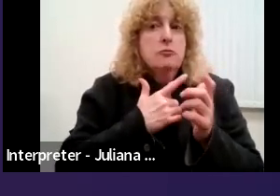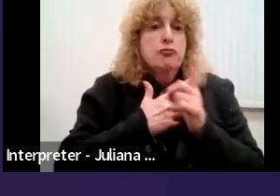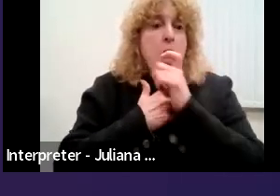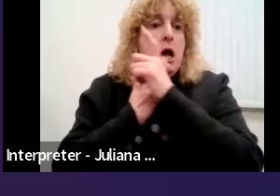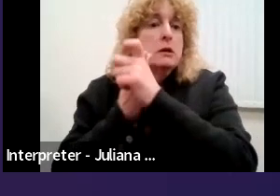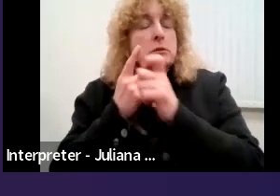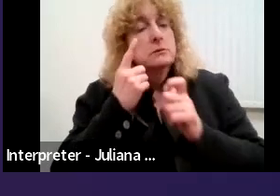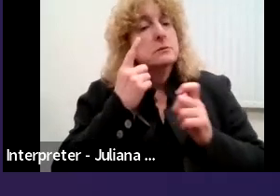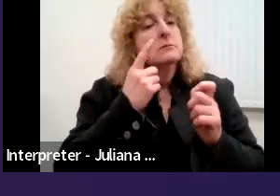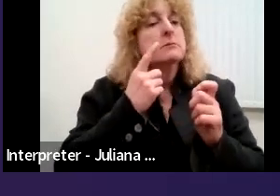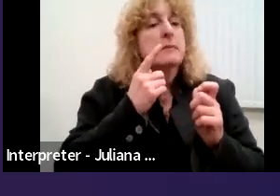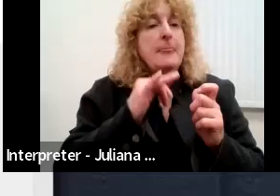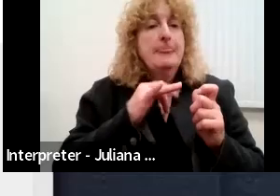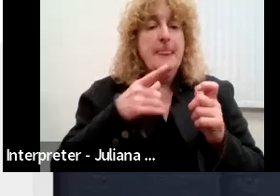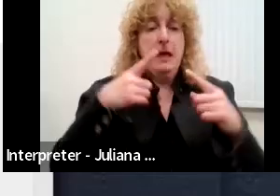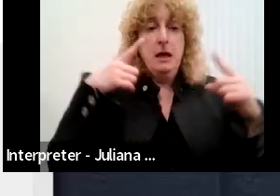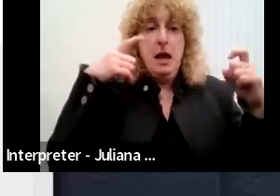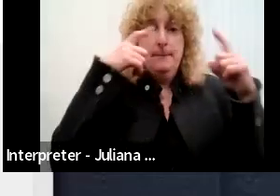or respond to danger cues.